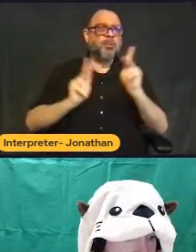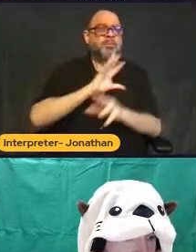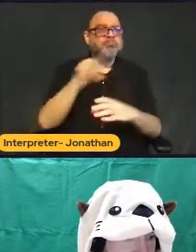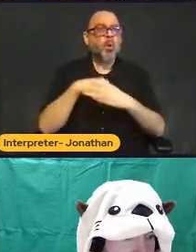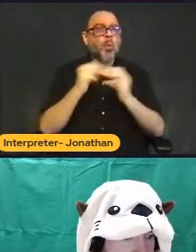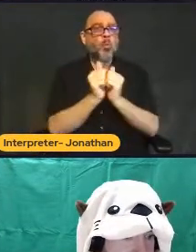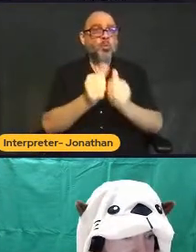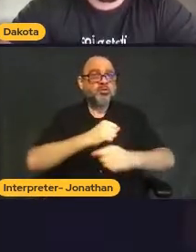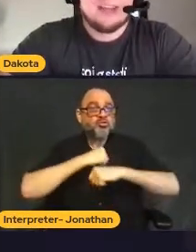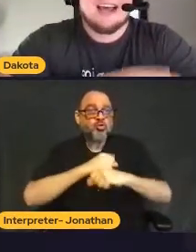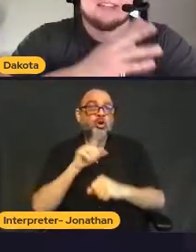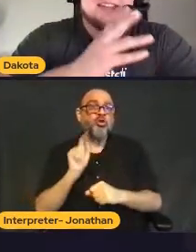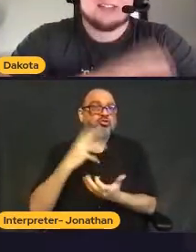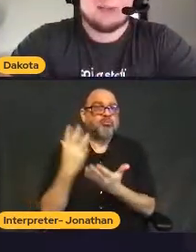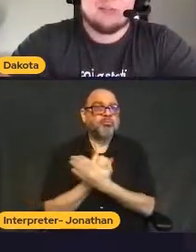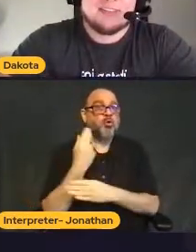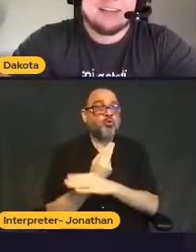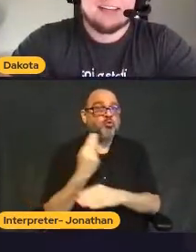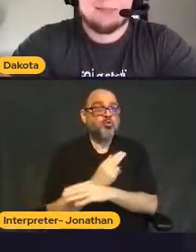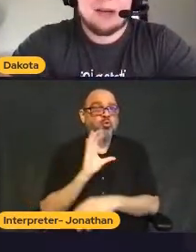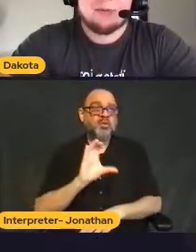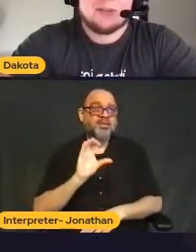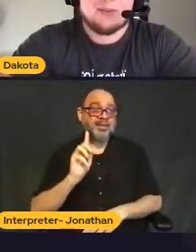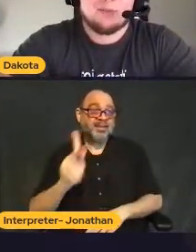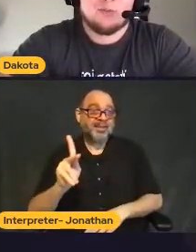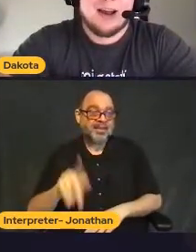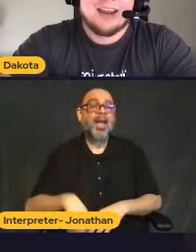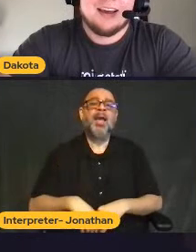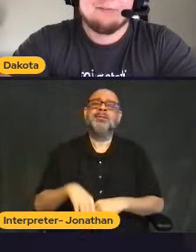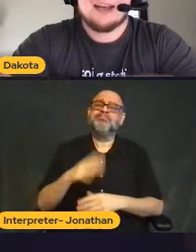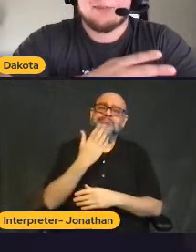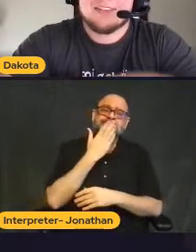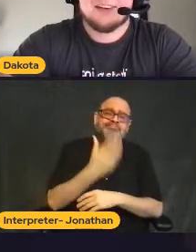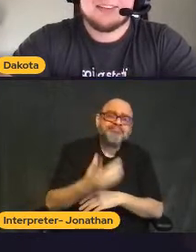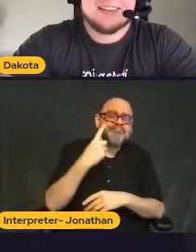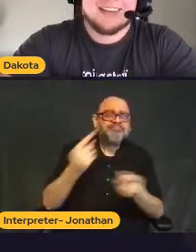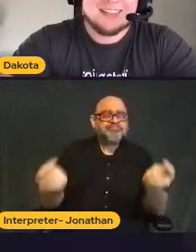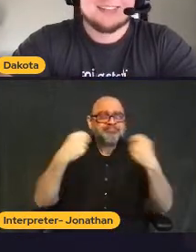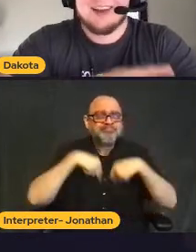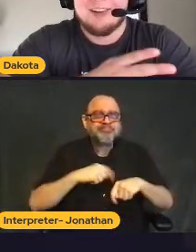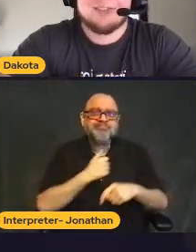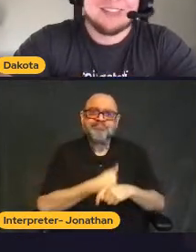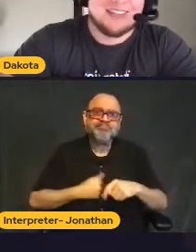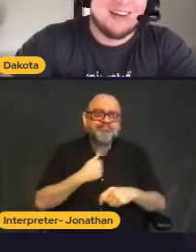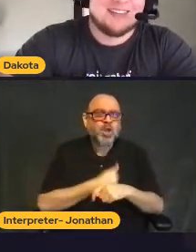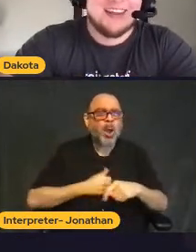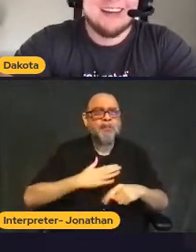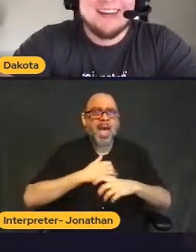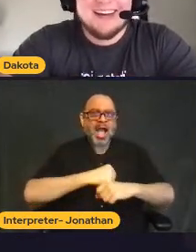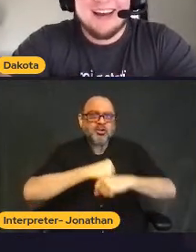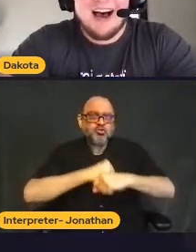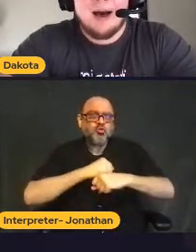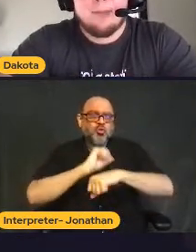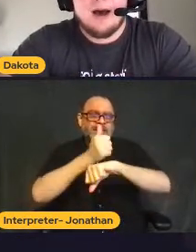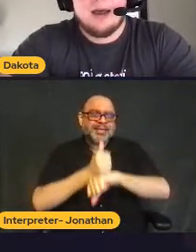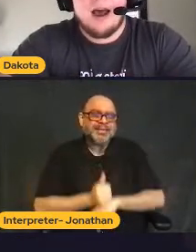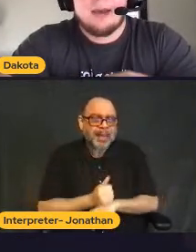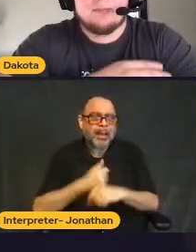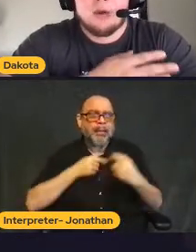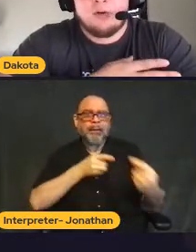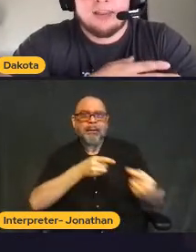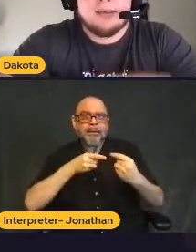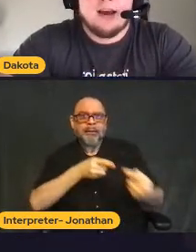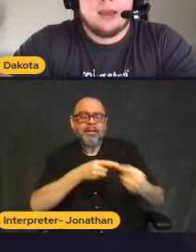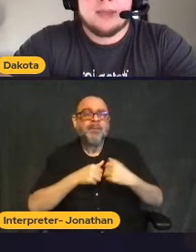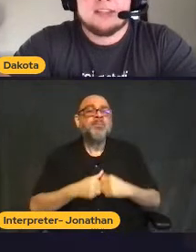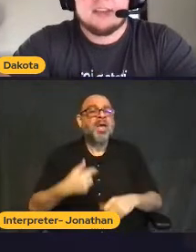yours. Awesome. So, guys, thanks so much for attending and bearing with me through my fighting with security settings relevant to the talk today.